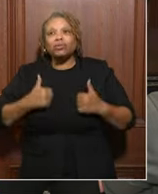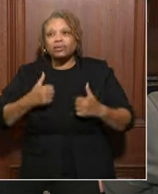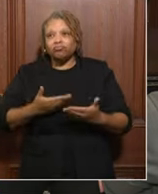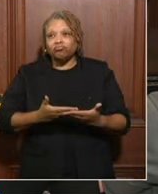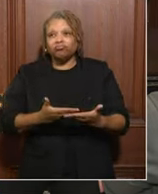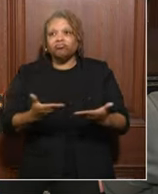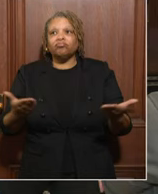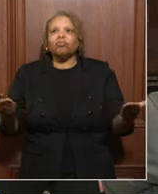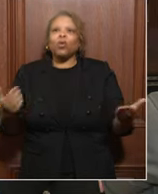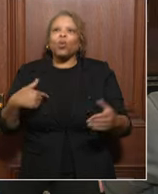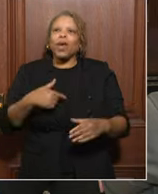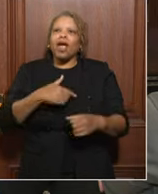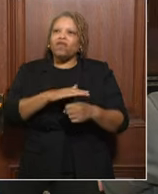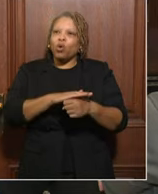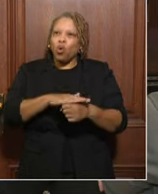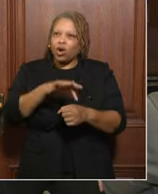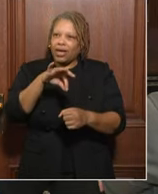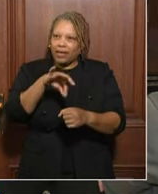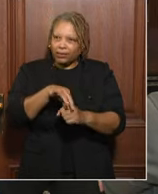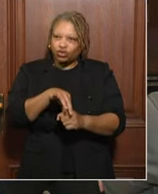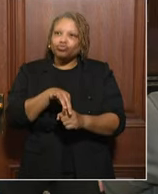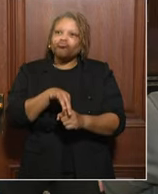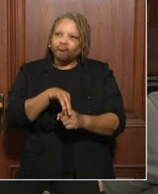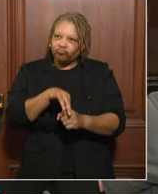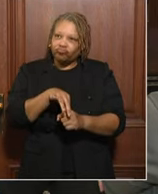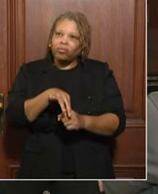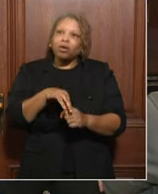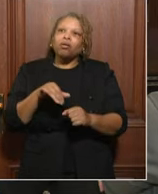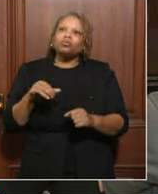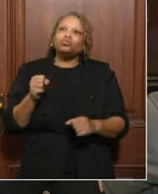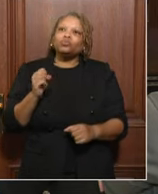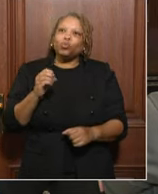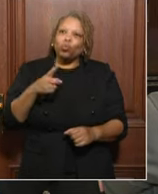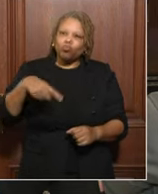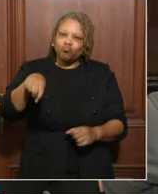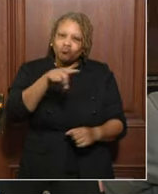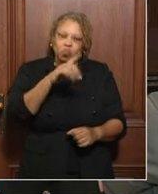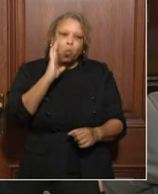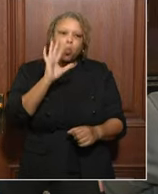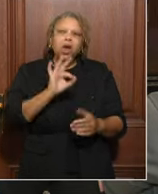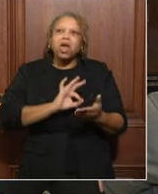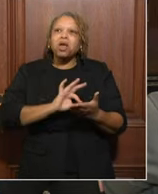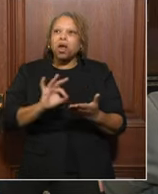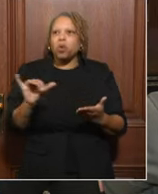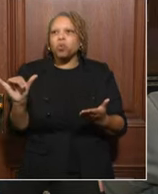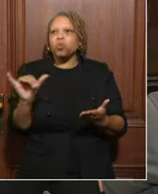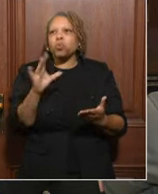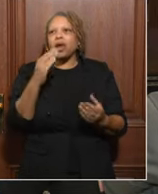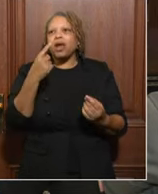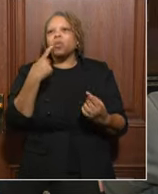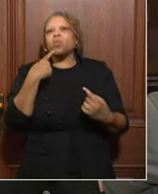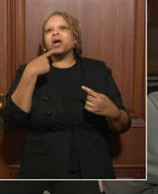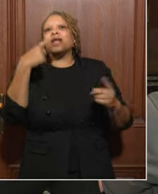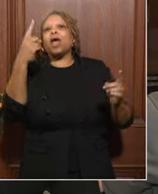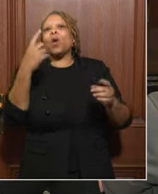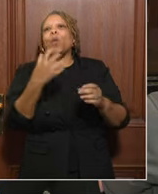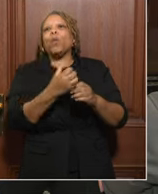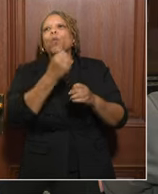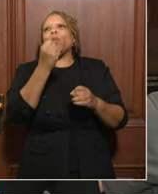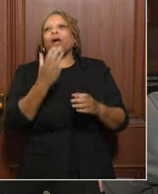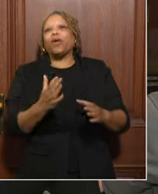Our Board of Elections will be counting those votes and making those announcements just as soon as